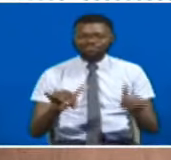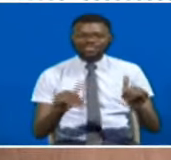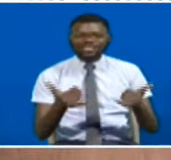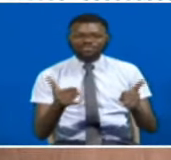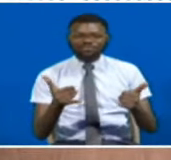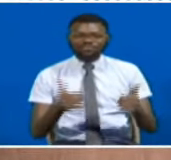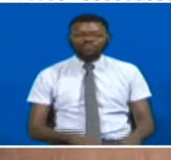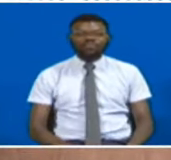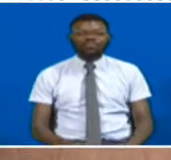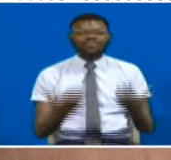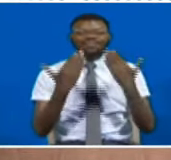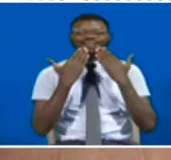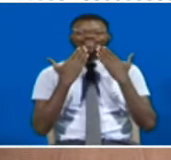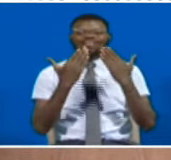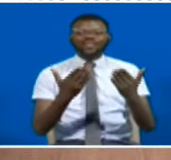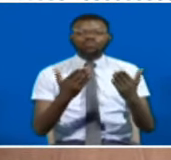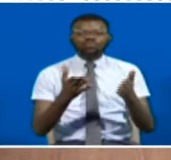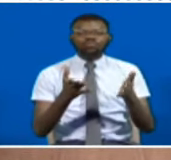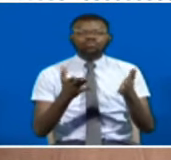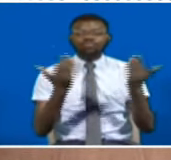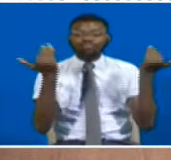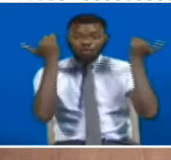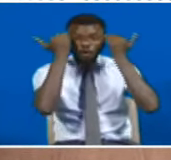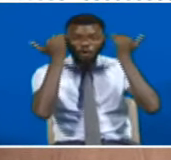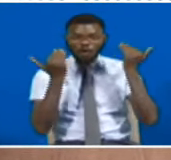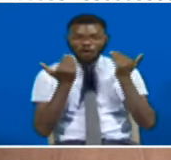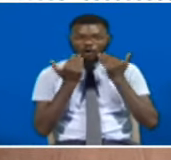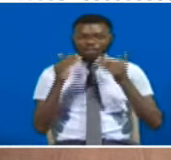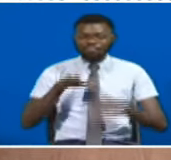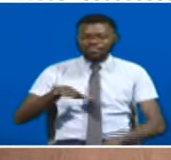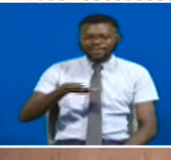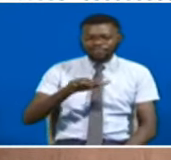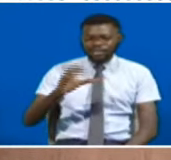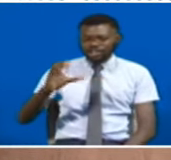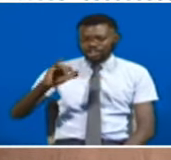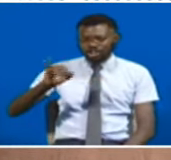Thank you, Gloria, for that. Now to the corridors of justice, where Chief Justice Martha Koome.